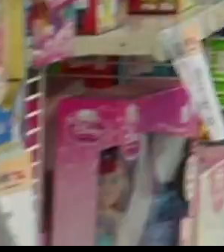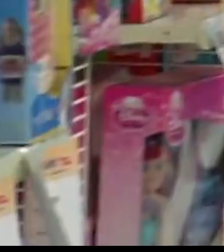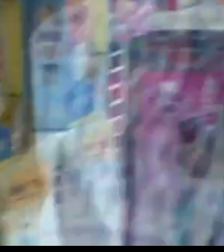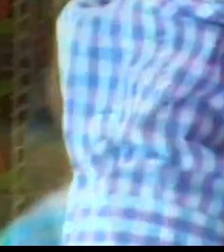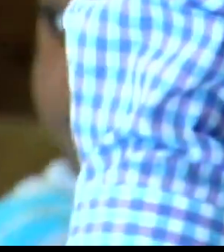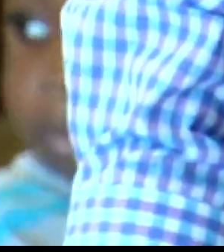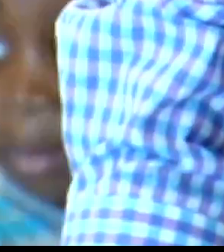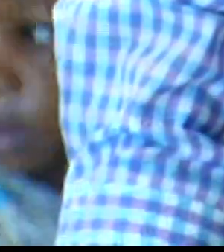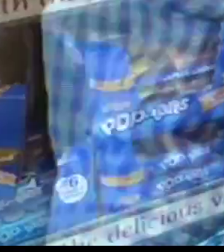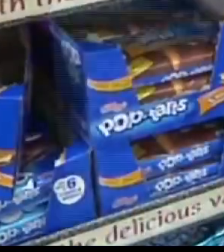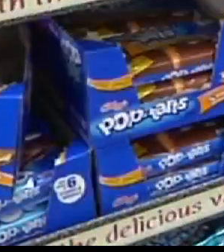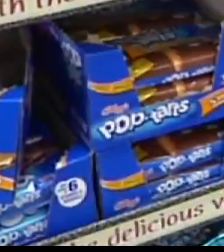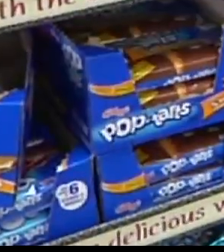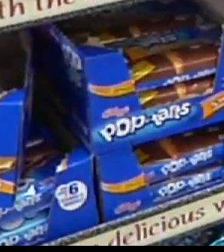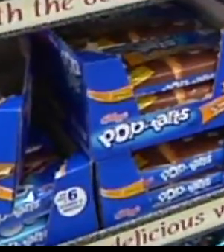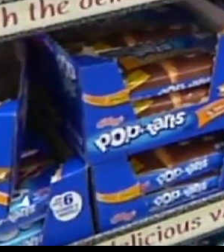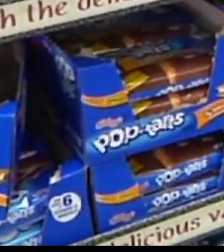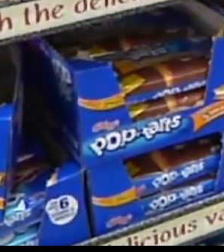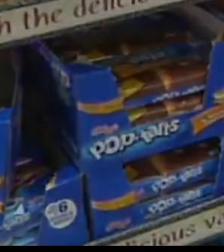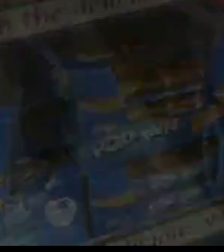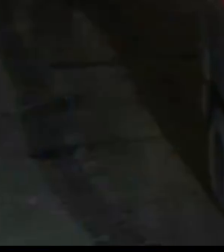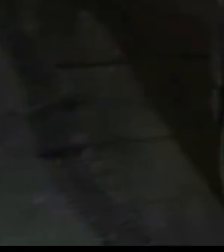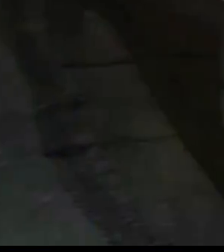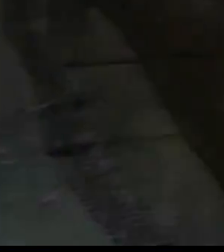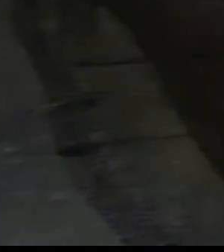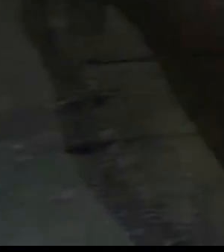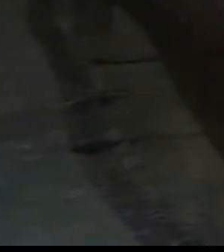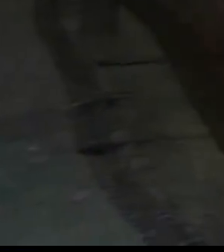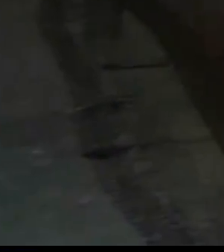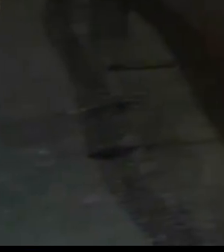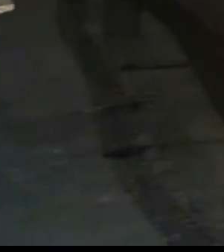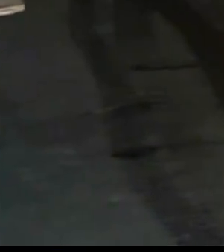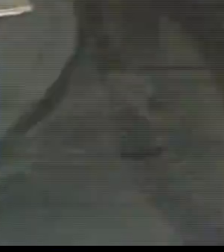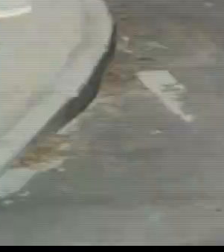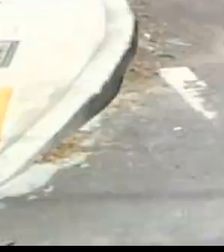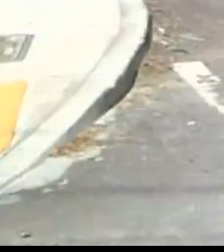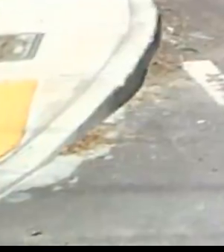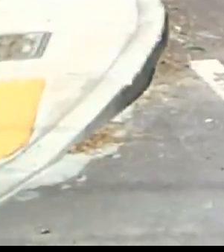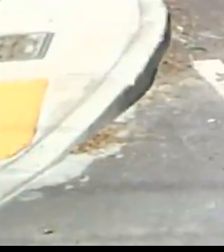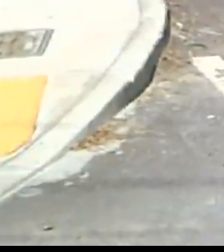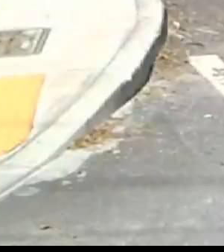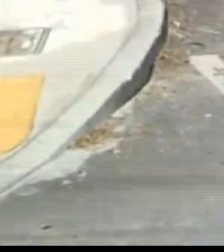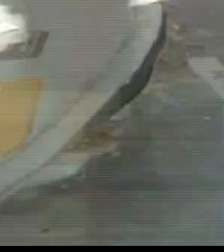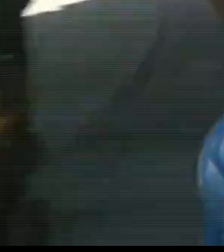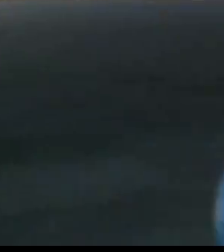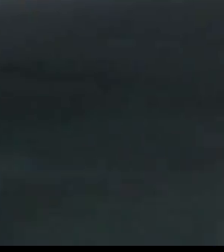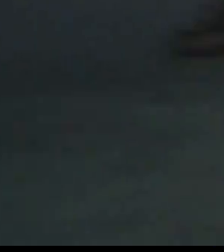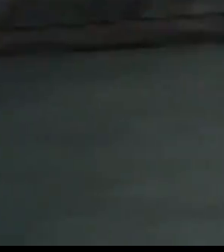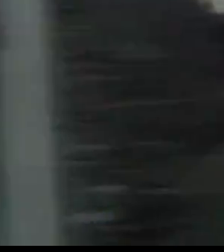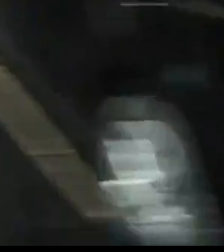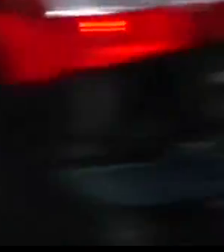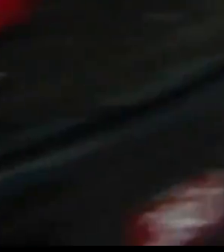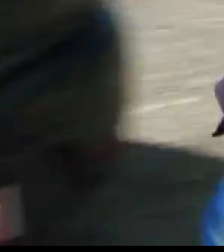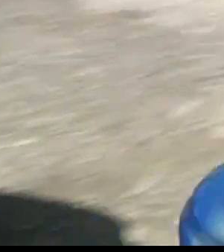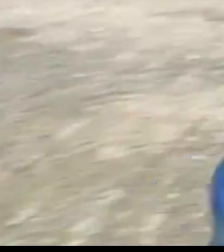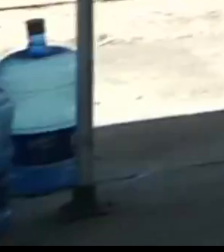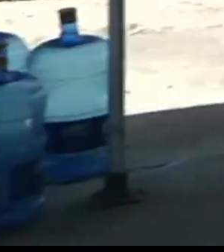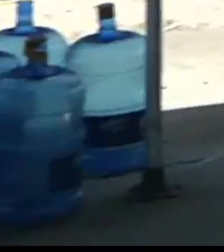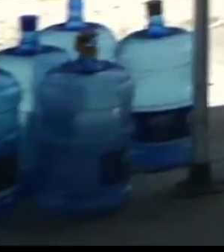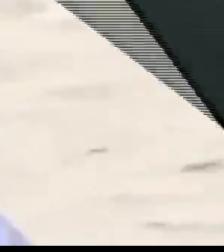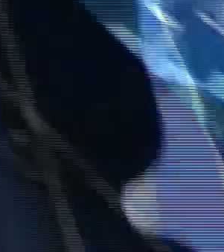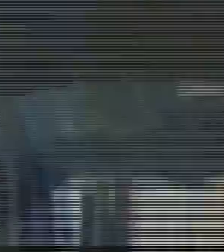Residents stock up on supplies as Tropical Storm ERIKA takes aim for the entire chain. We've got the very latest on the